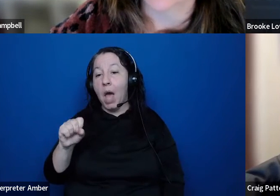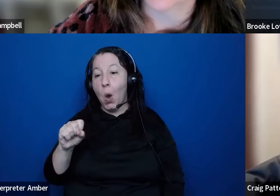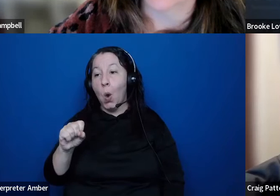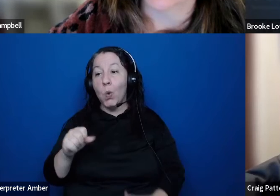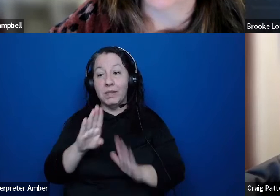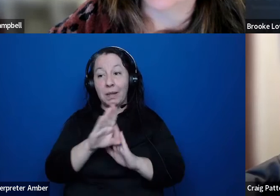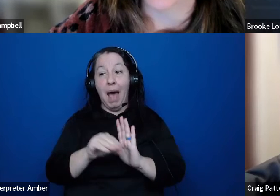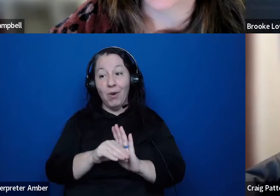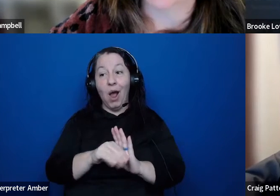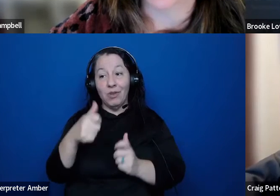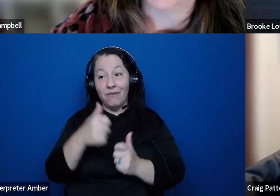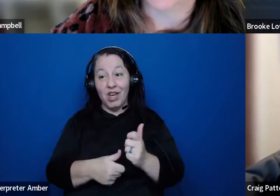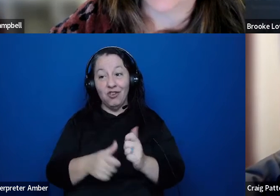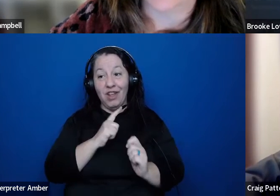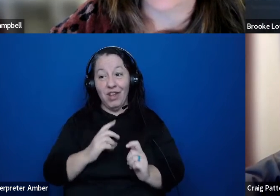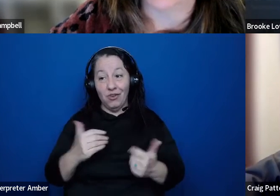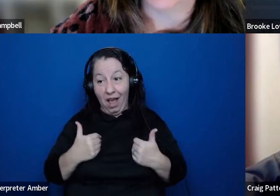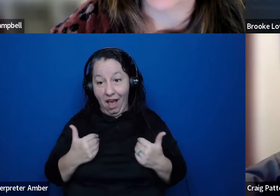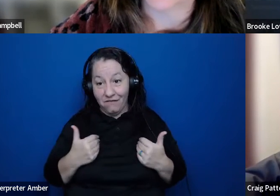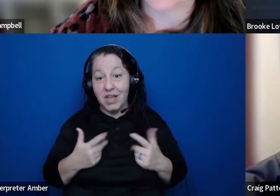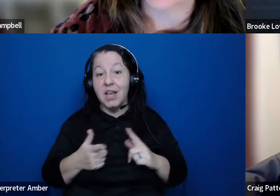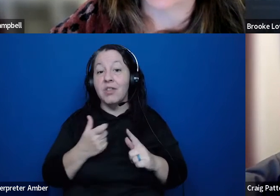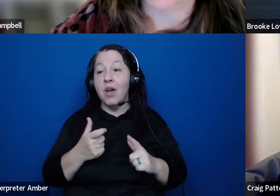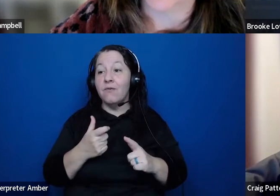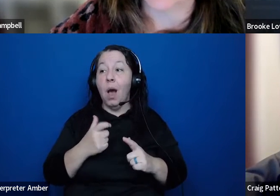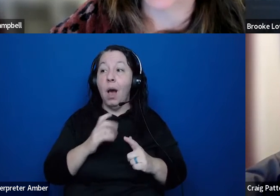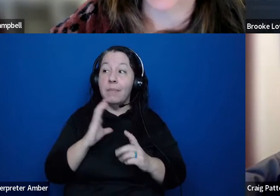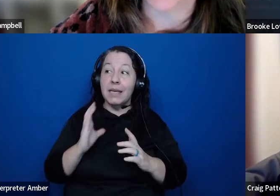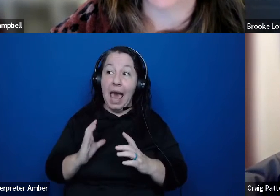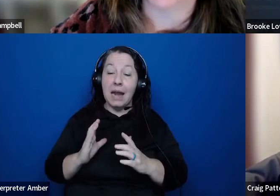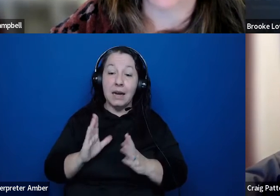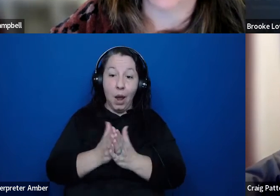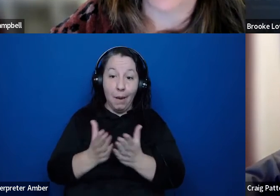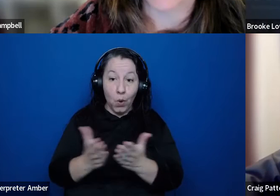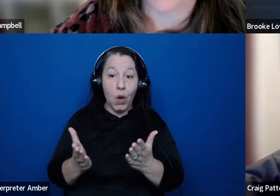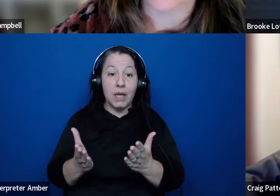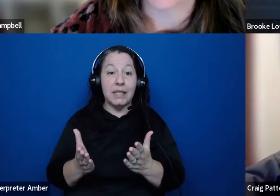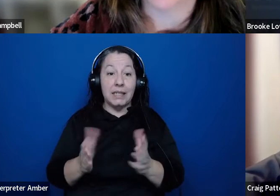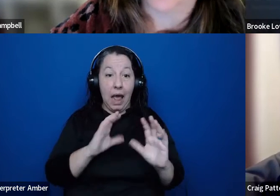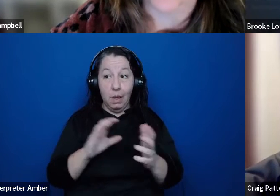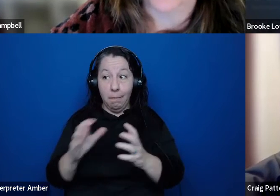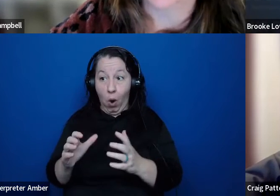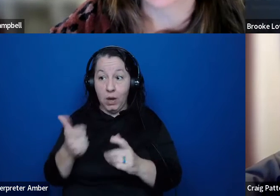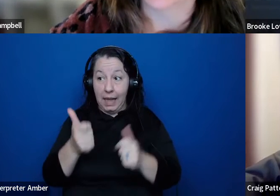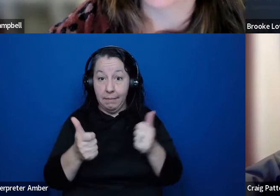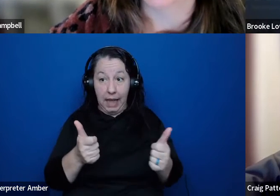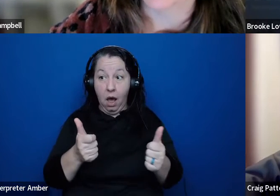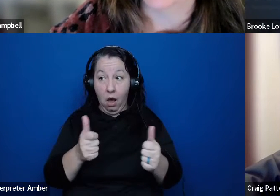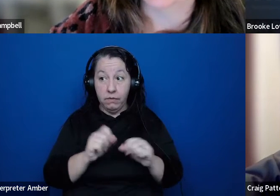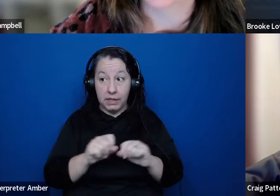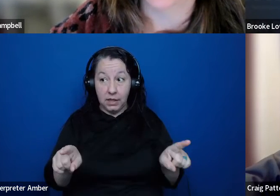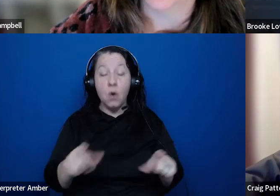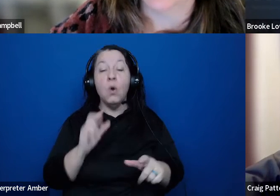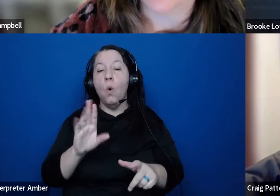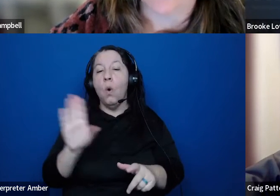legislator, and those come from either the candidate books that the parties put out or their websites or both. And